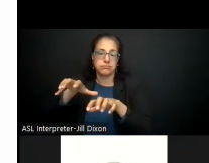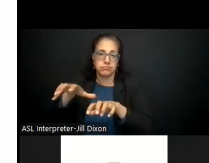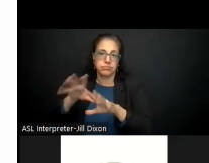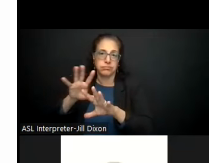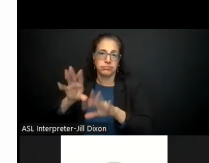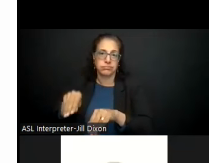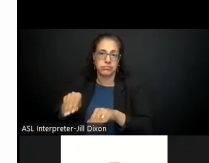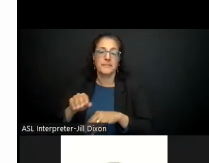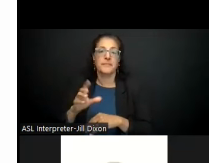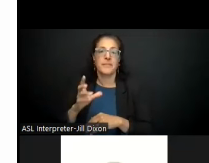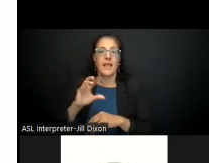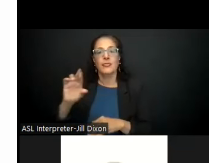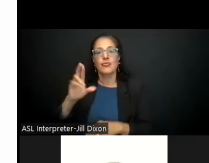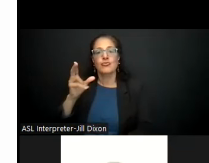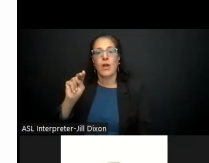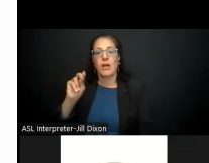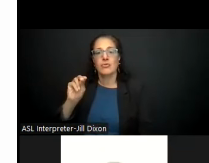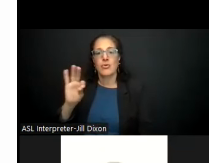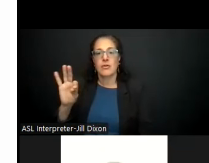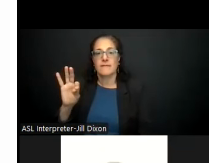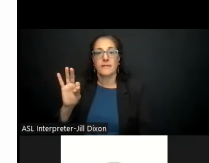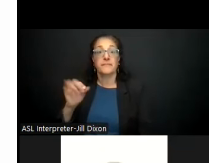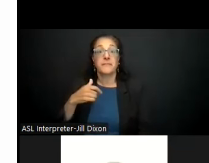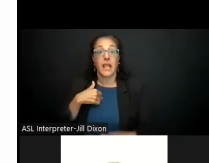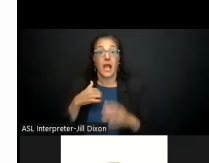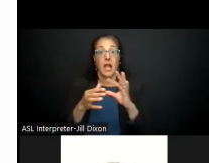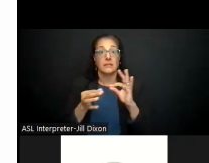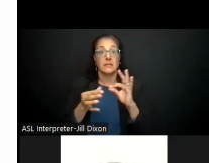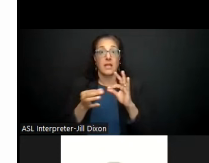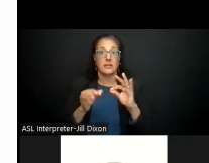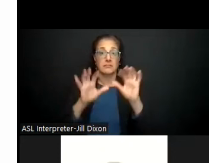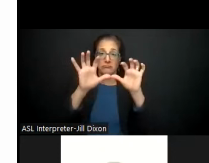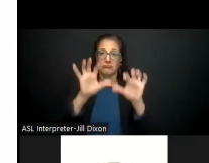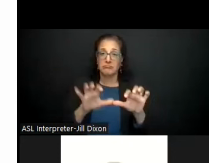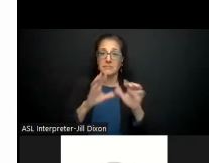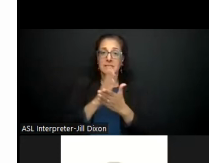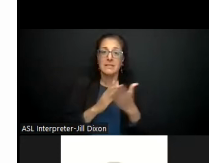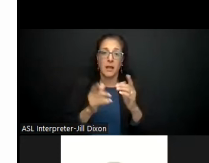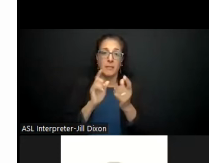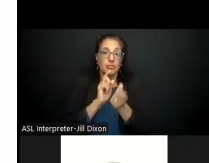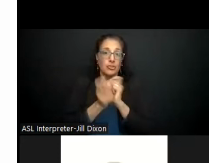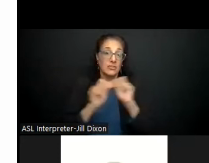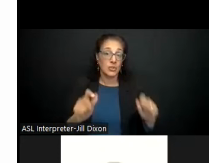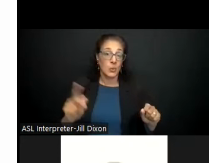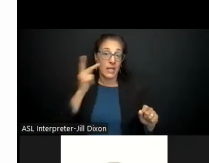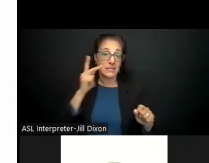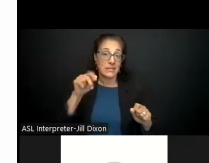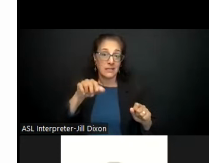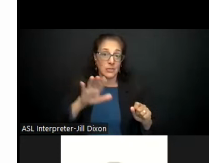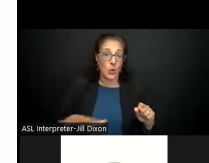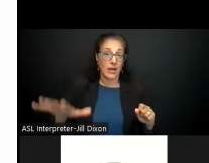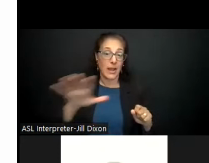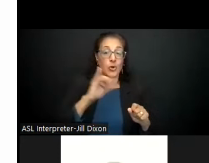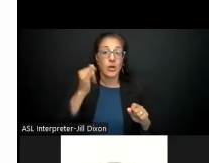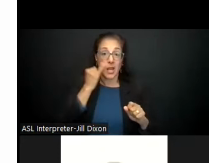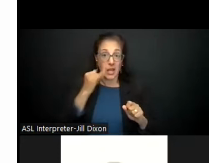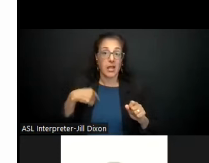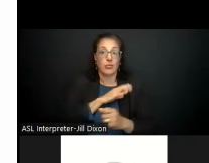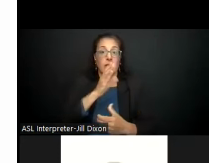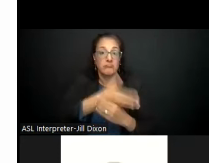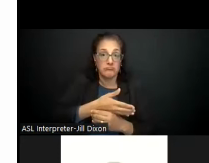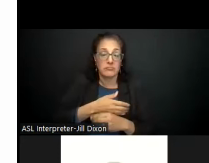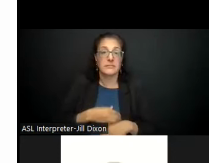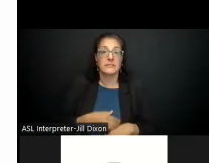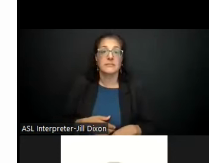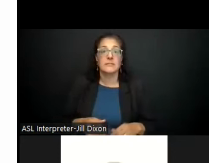So as I stated, here are some of the main changes that you can see in your neighborhood with these interventions. You'll see as